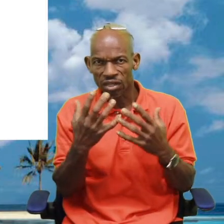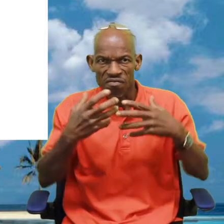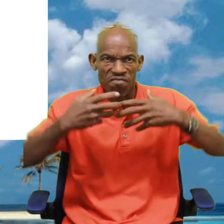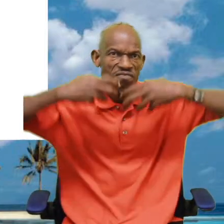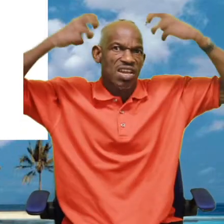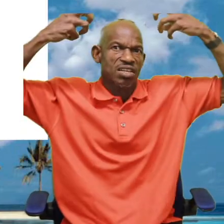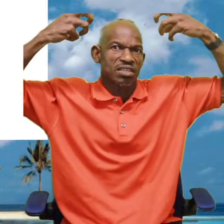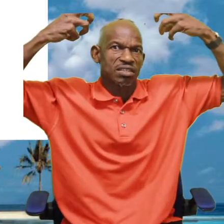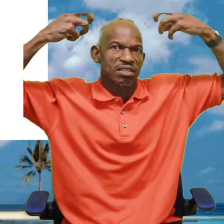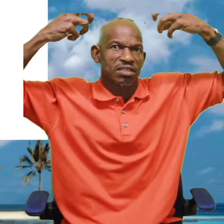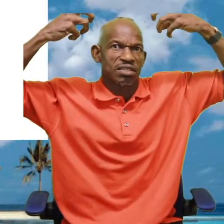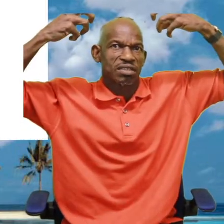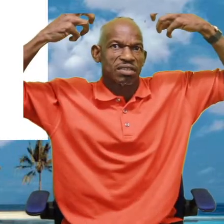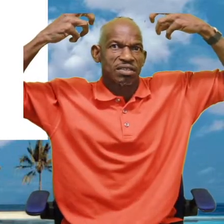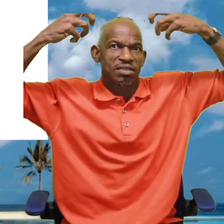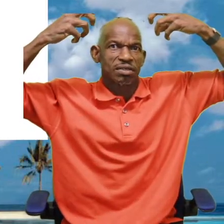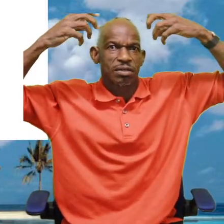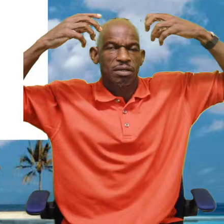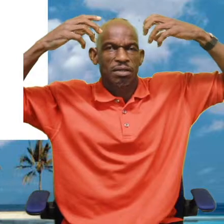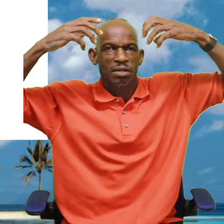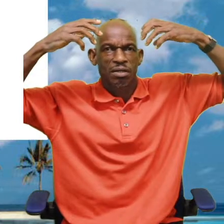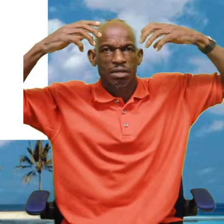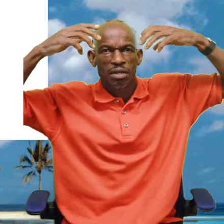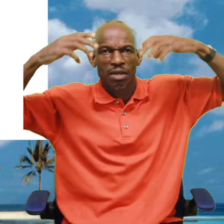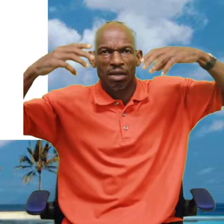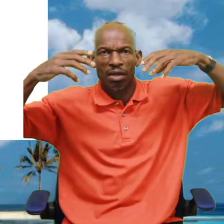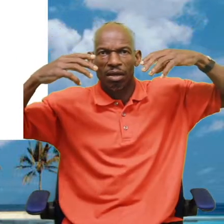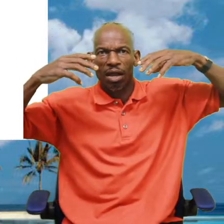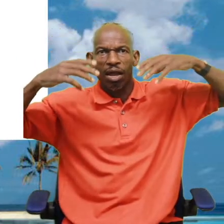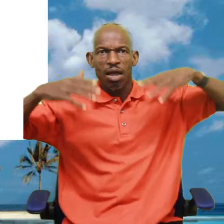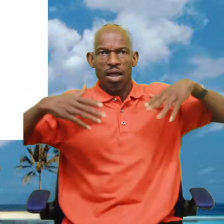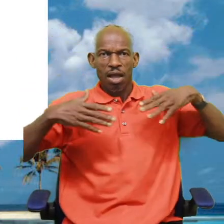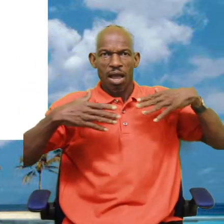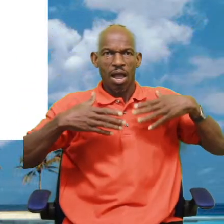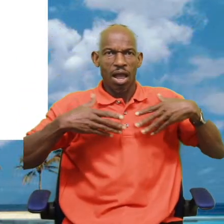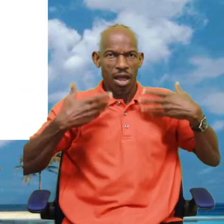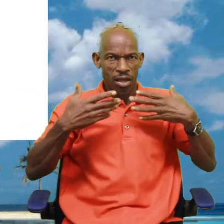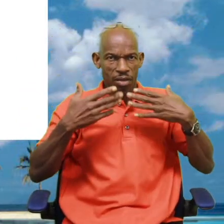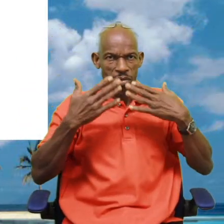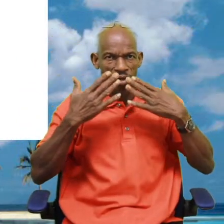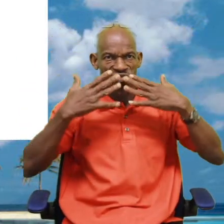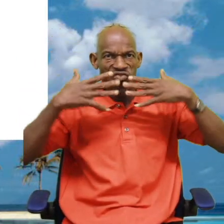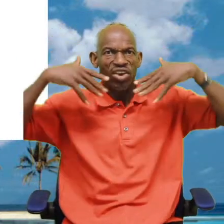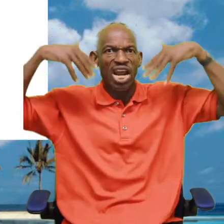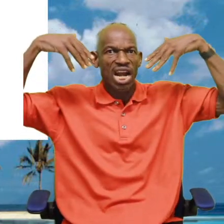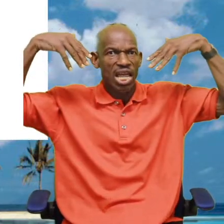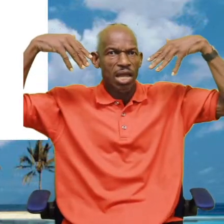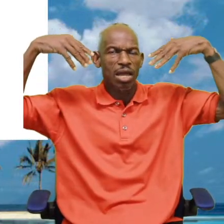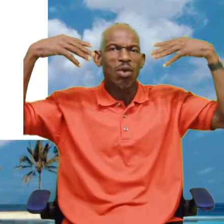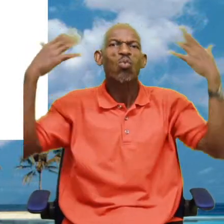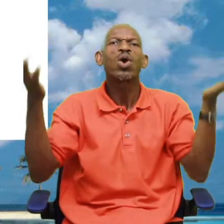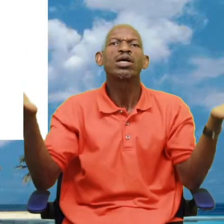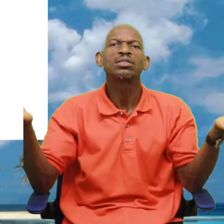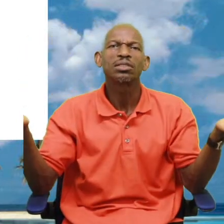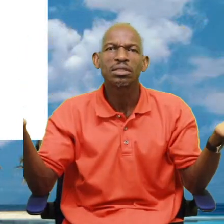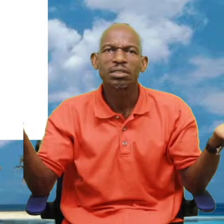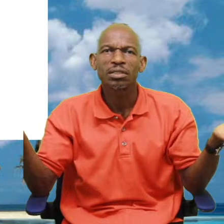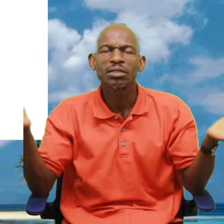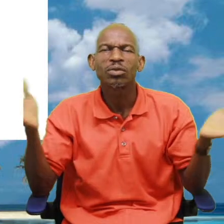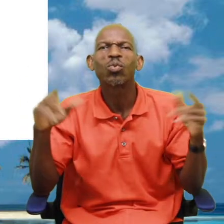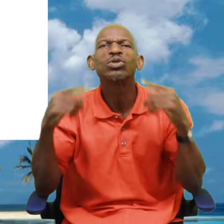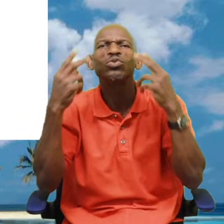What emotions can we get? Now we're not using our senses. We're just looking at our eyes now to look at the facial expression of that